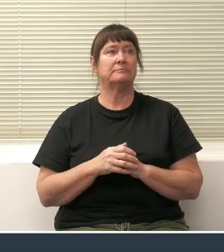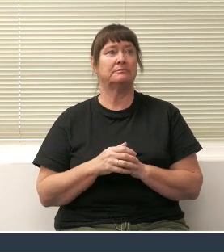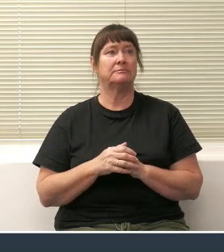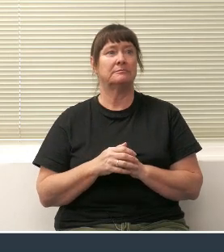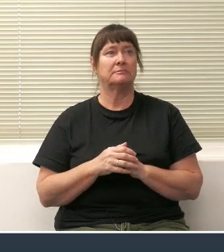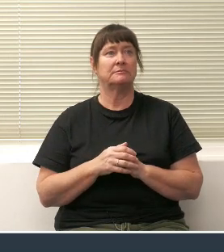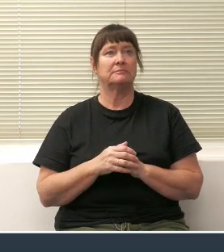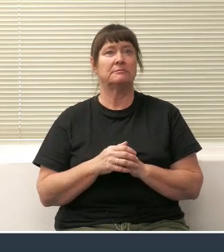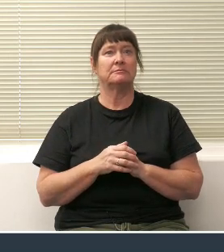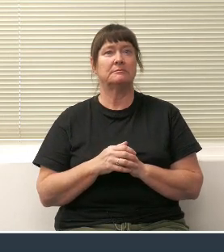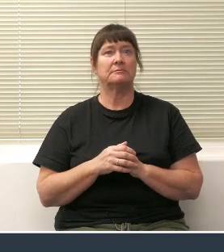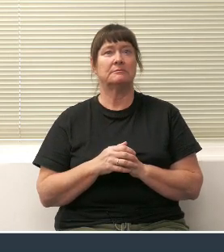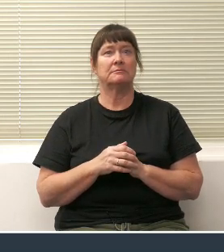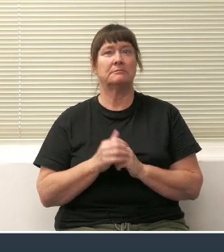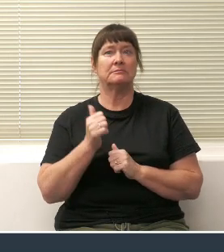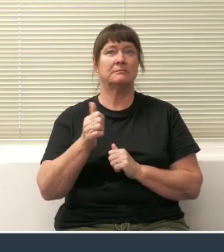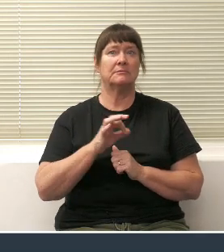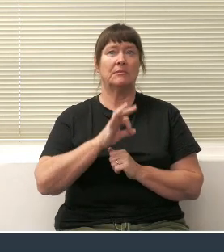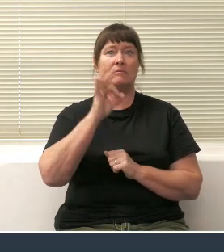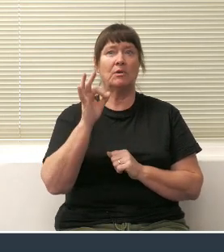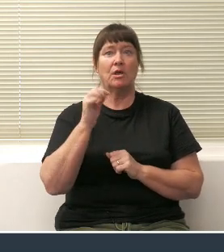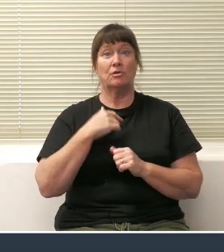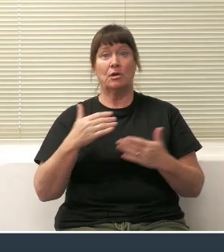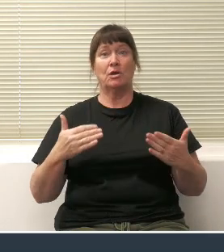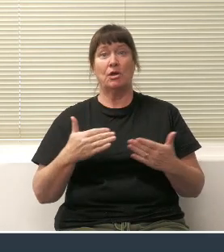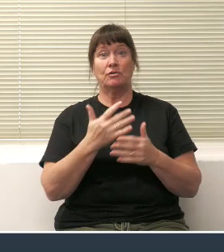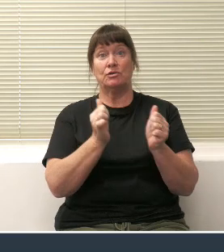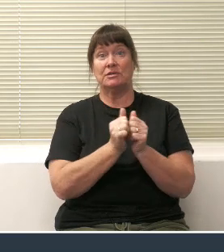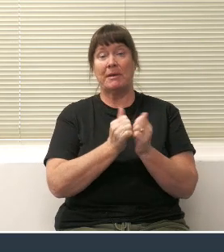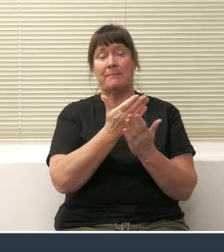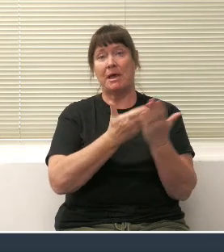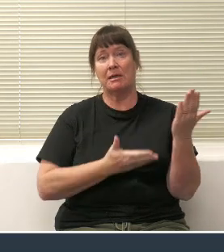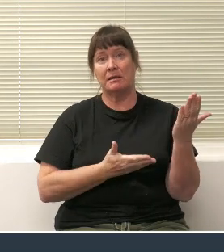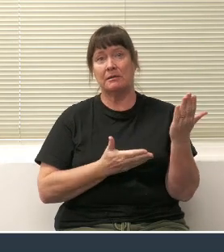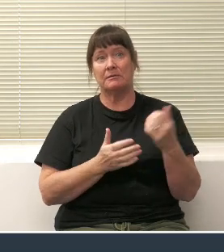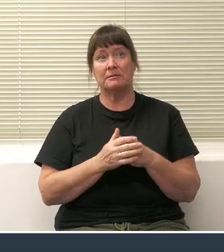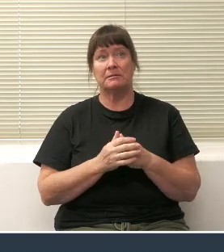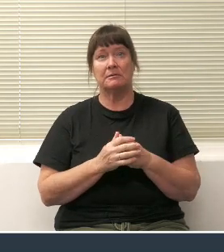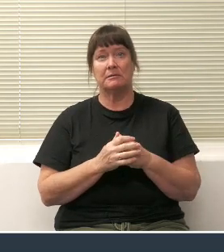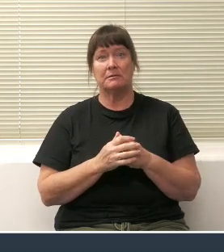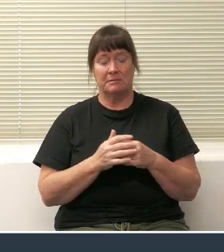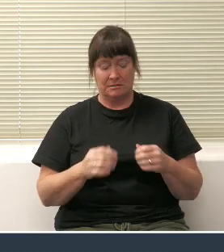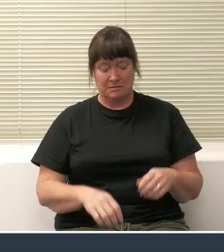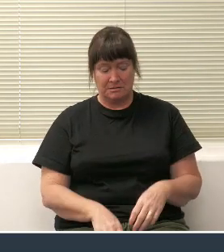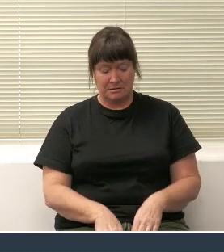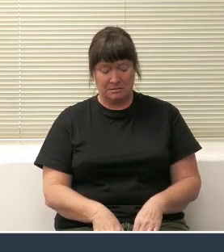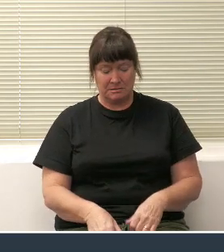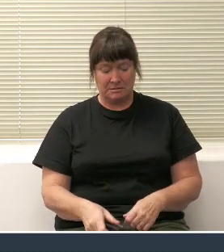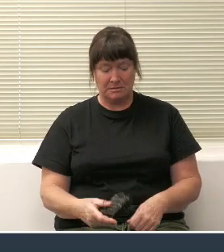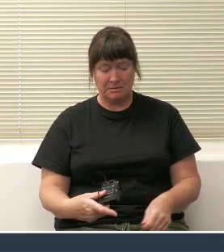Good morning. So I'm just going to introduce the paper. So we have a paper which has